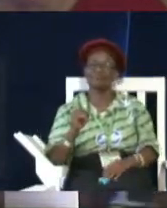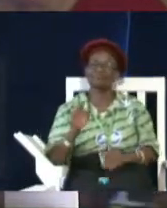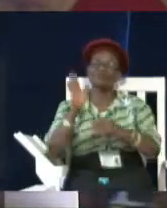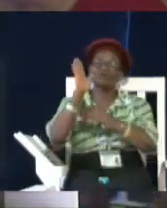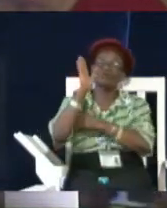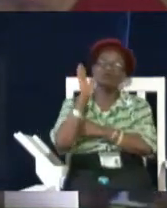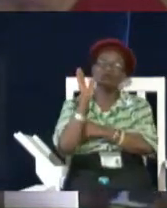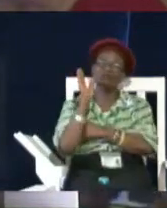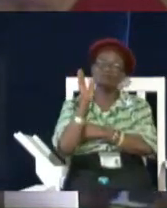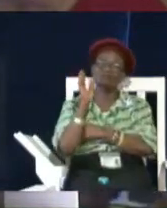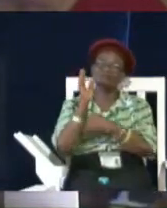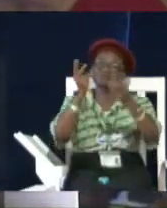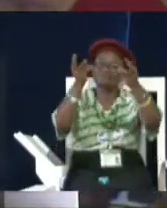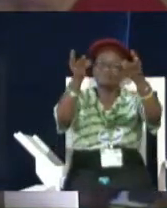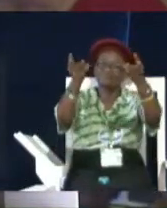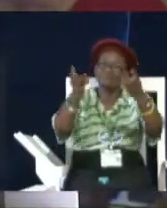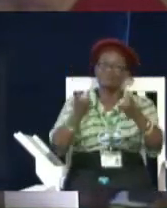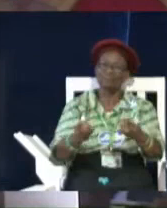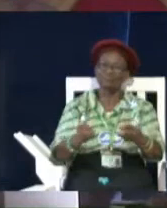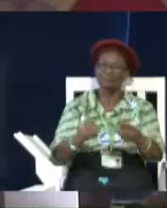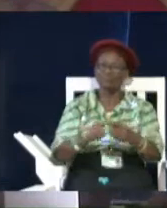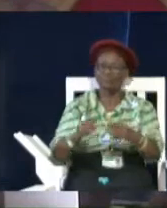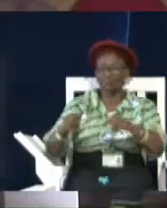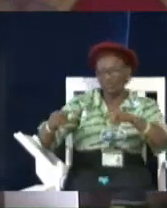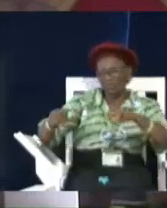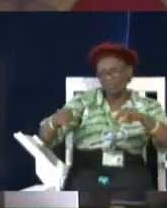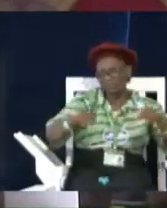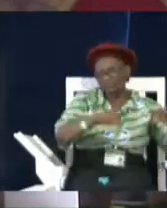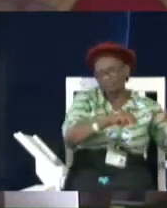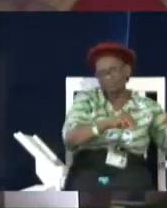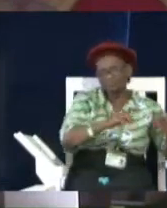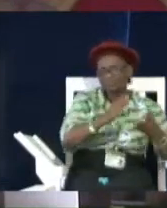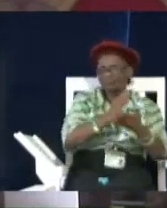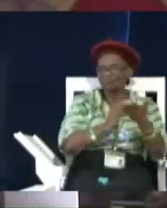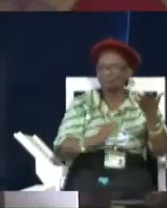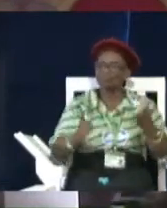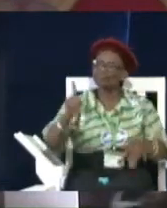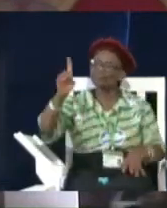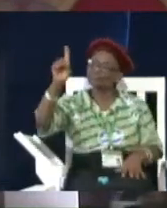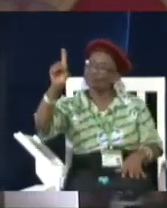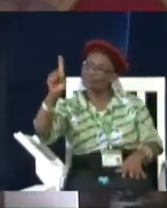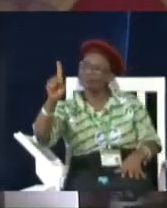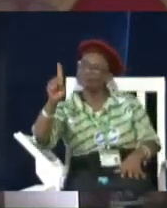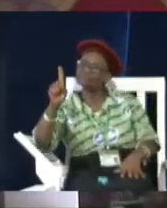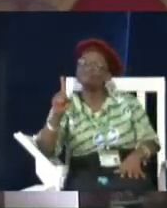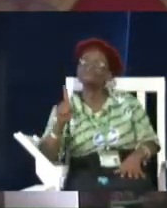God wants to move someone